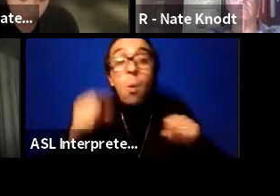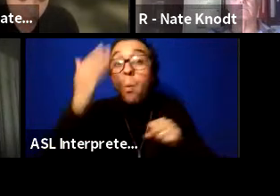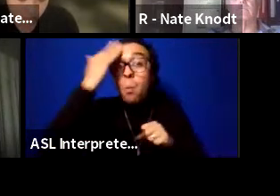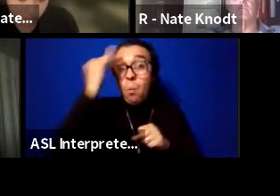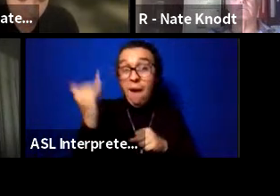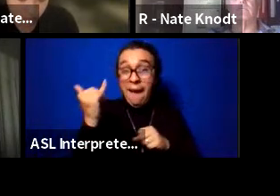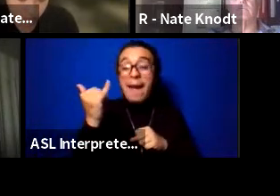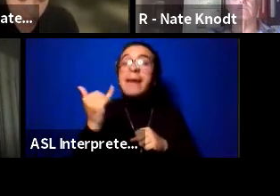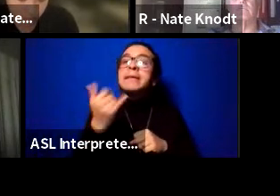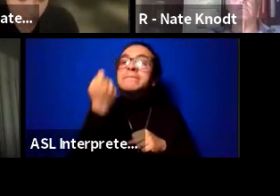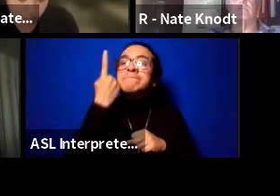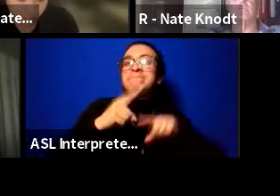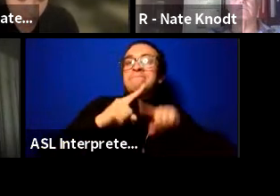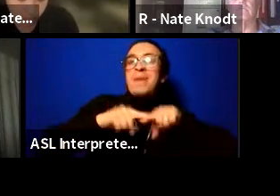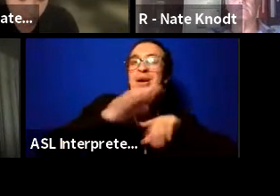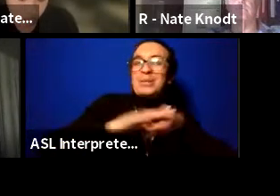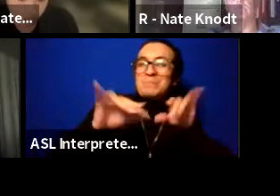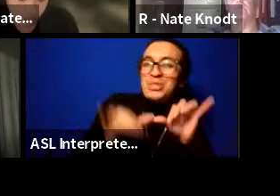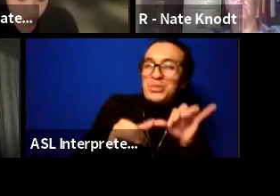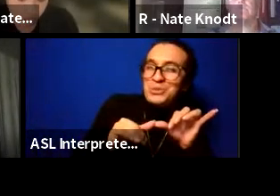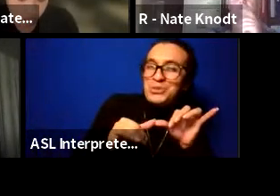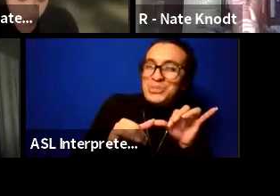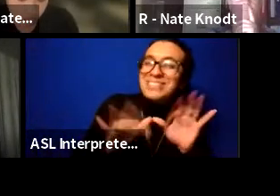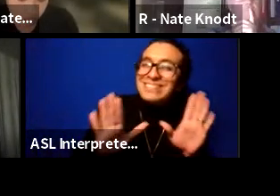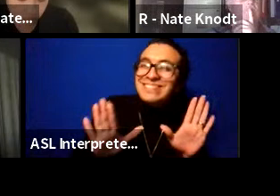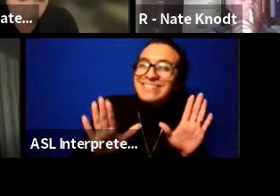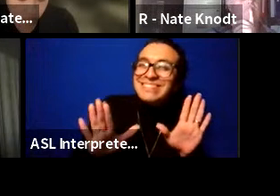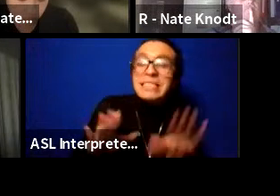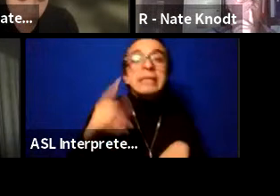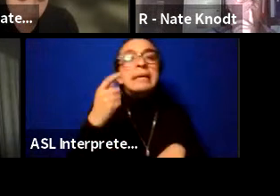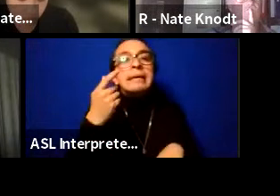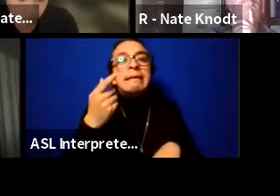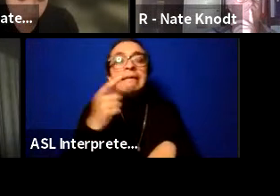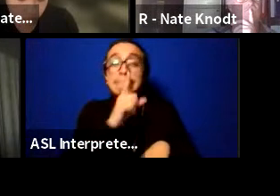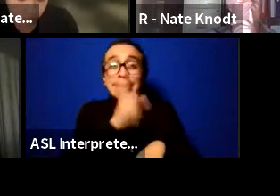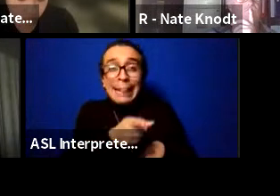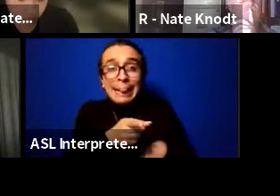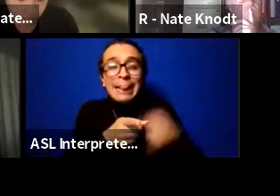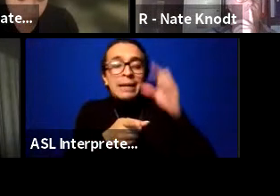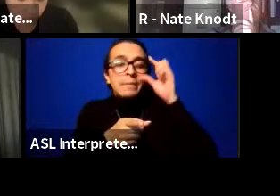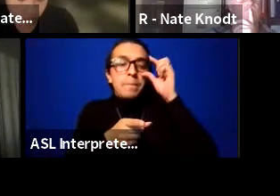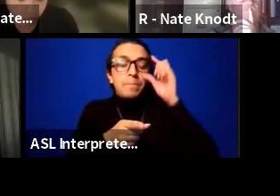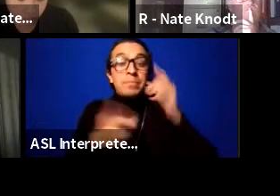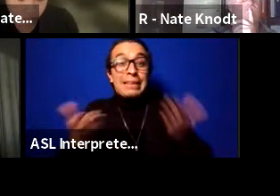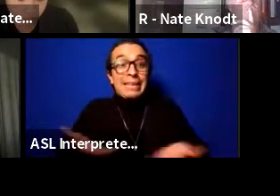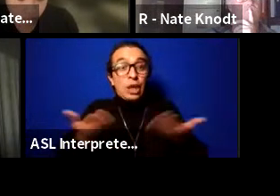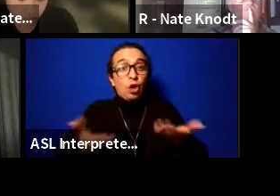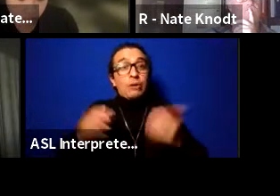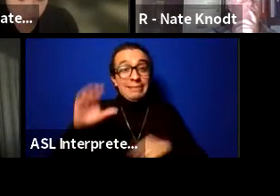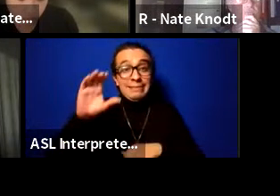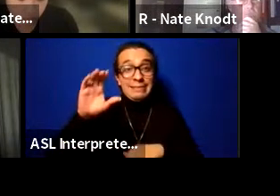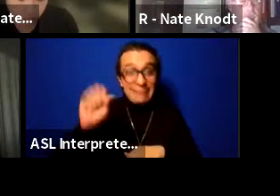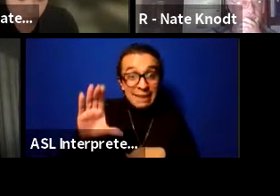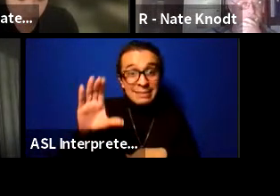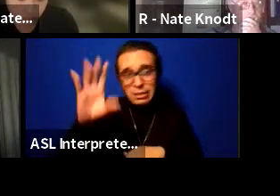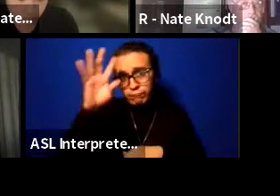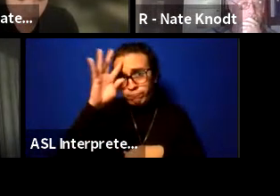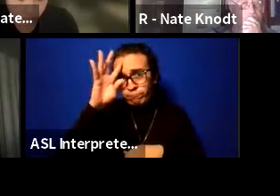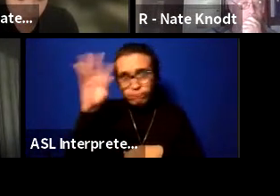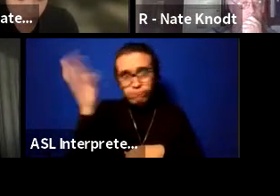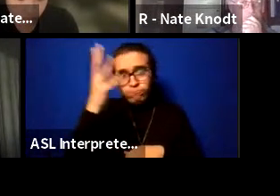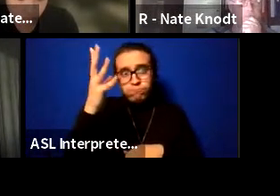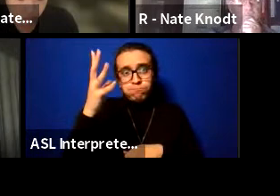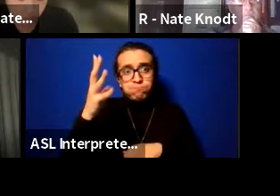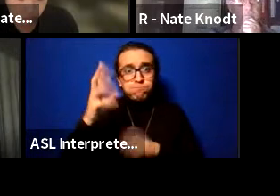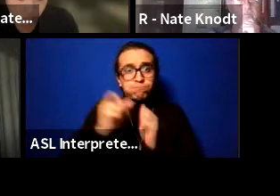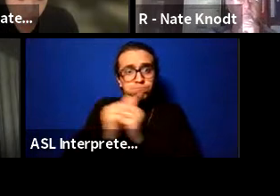of measures, I think collectively the ones that the district or the CSC came up with, that the district has shared, that we